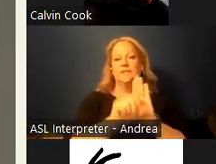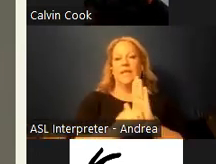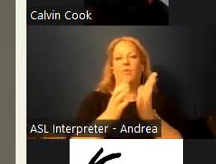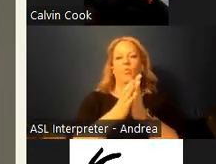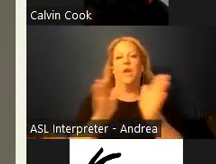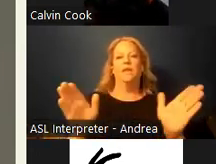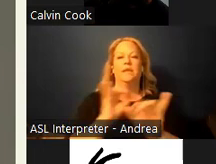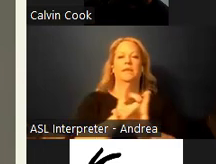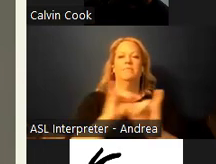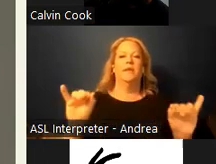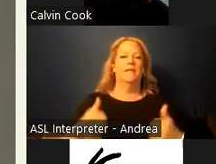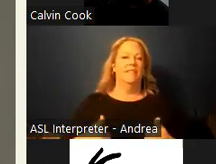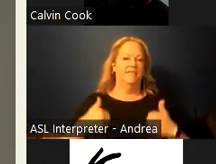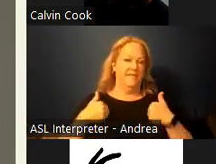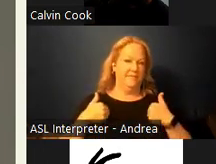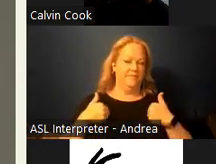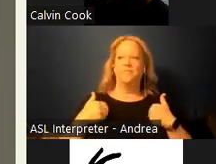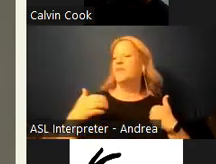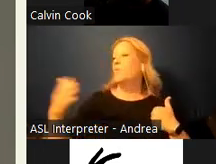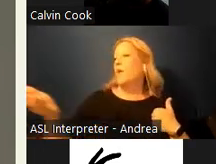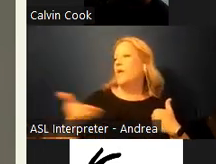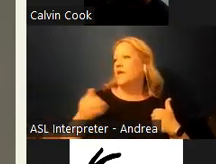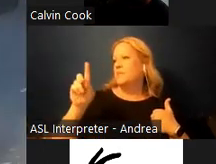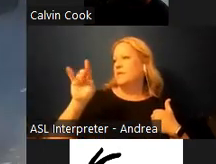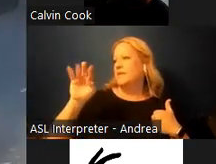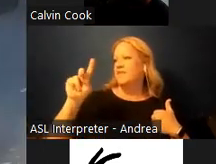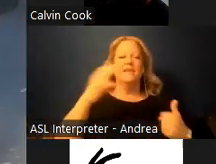David. Thank you, George.